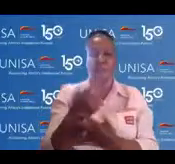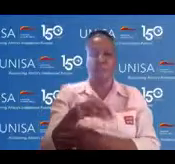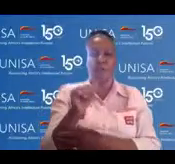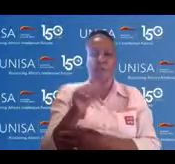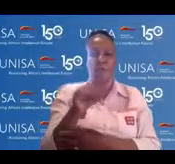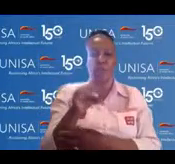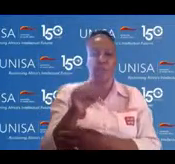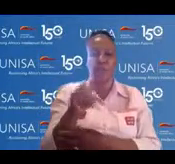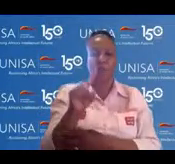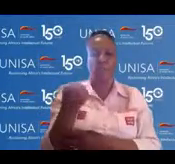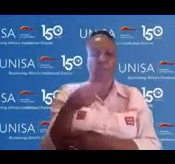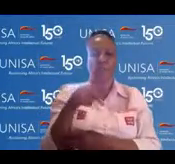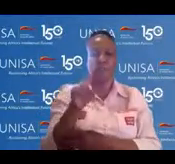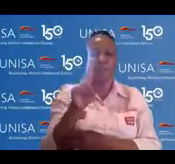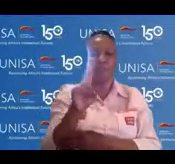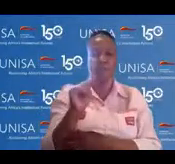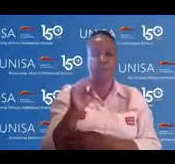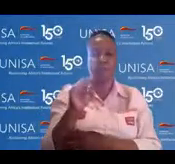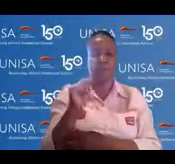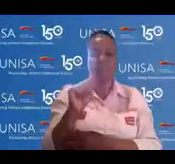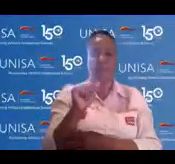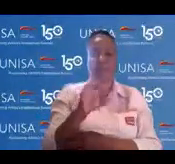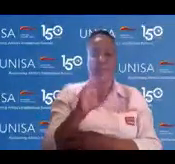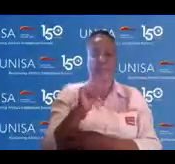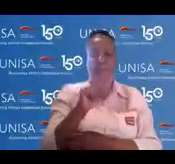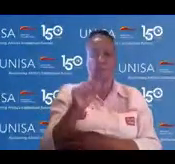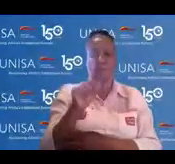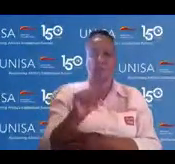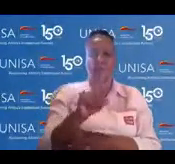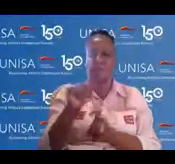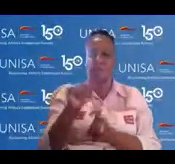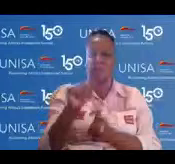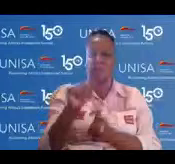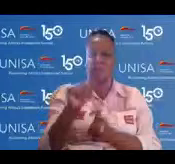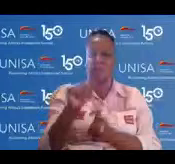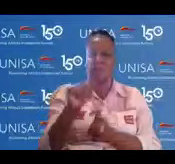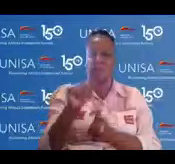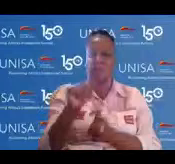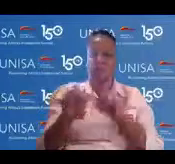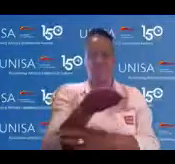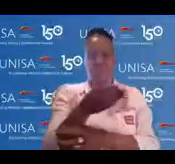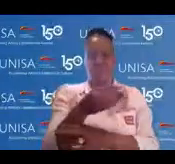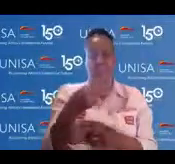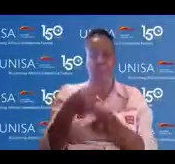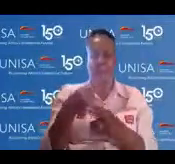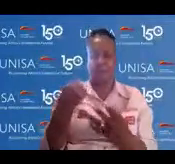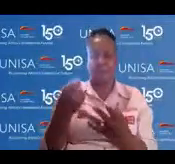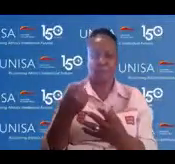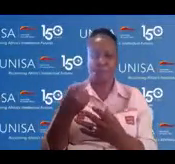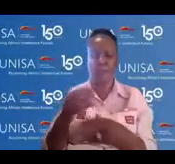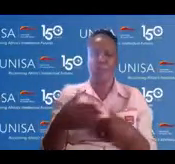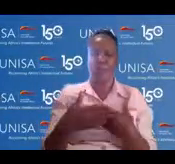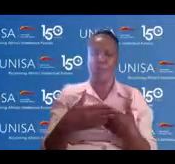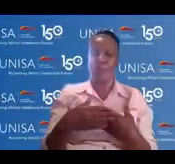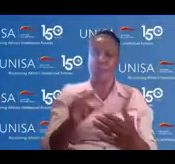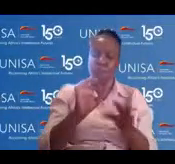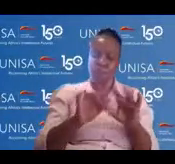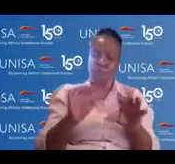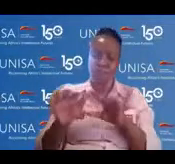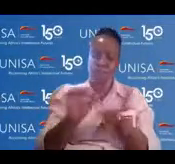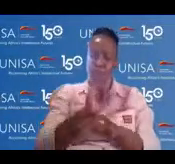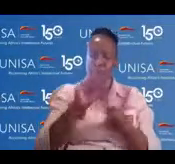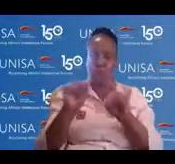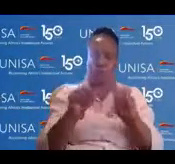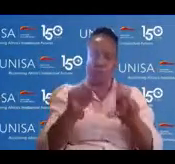site and click on the Hidden Exam Question button at the bottom right, and start typing your question. Me, as